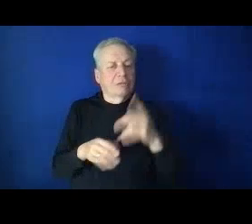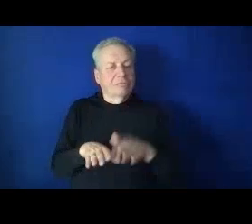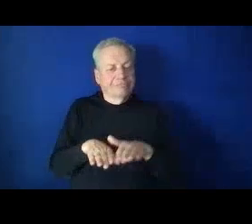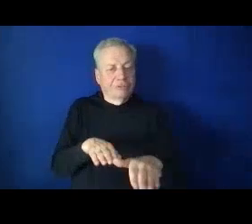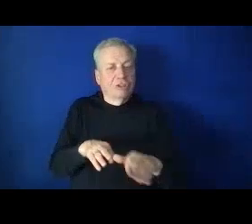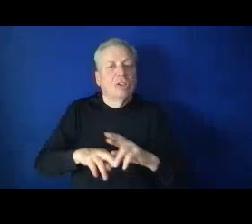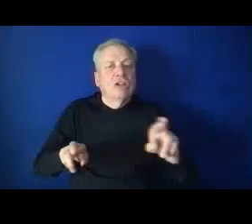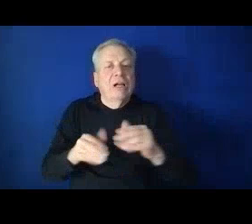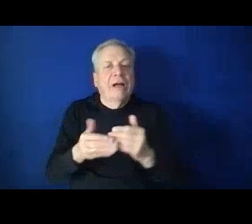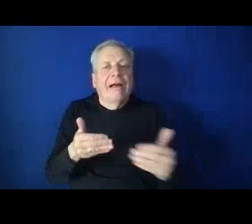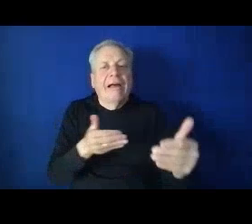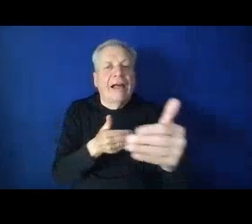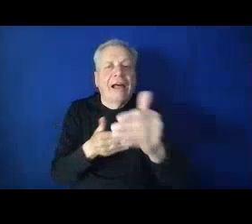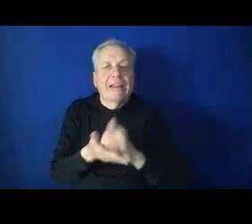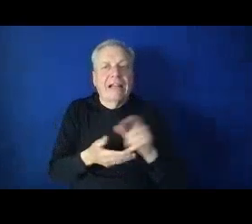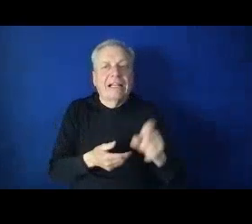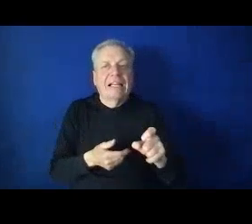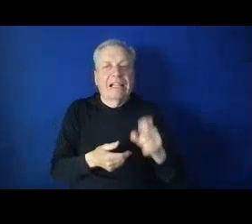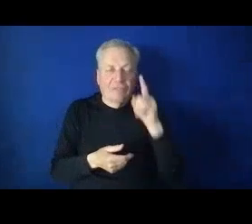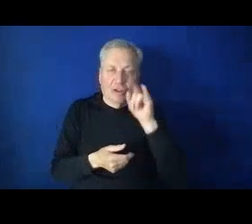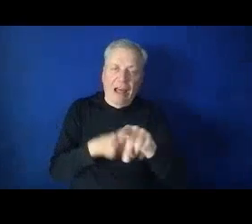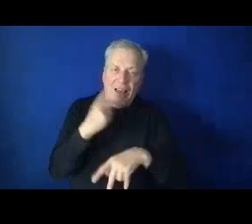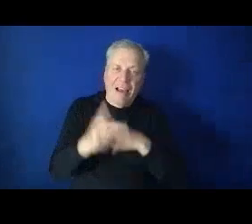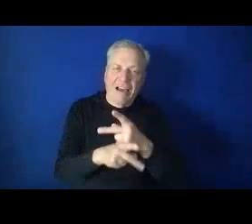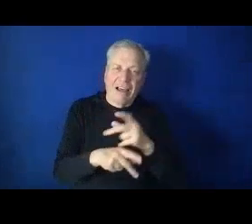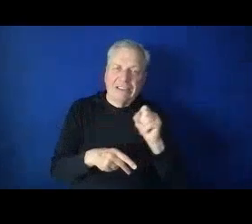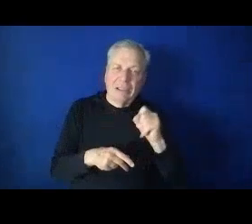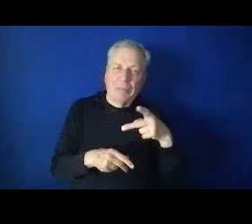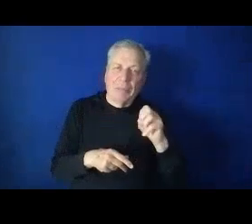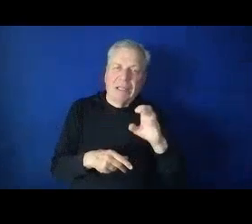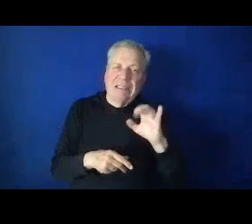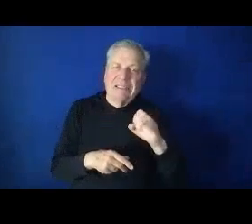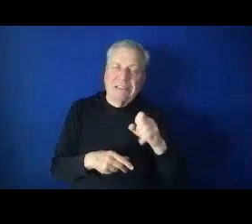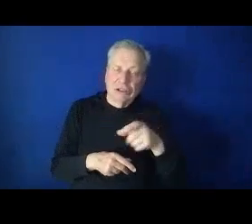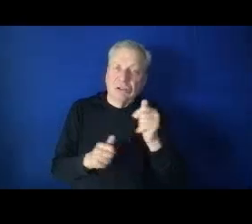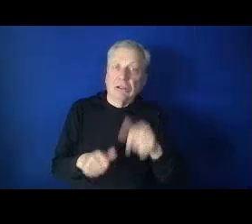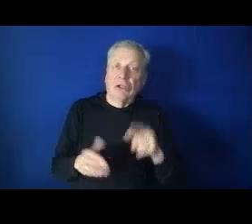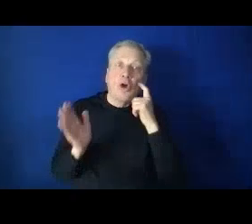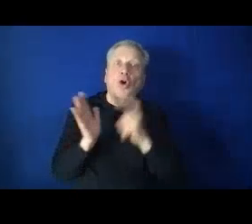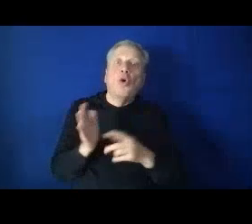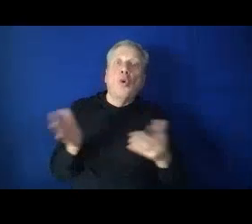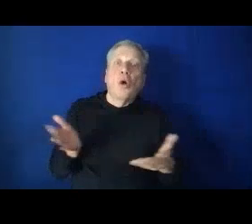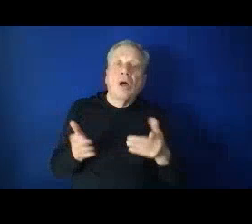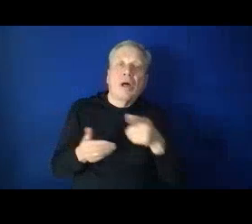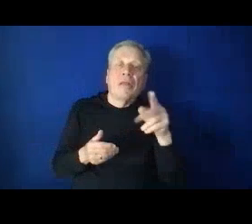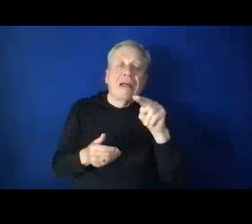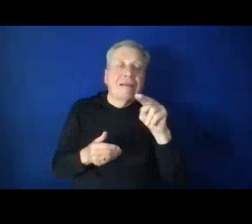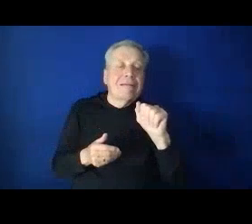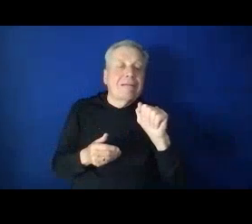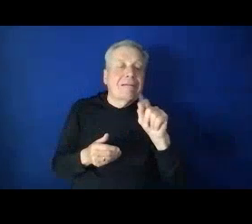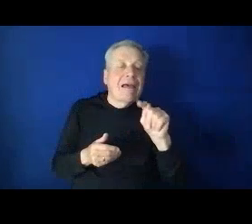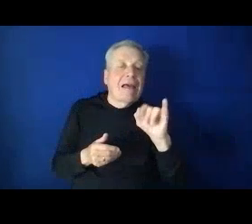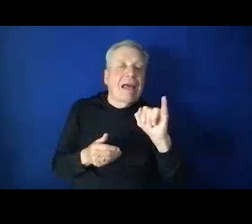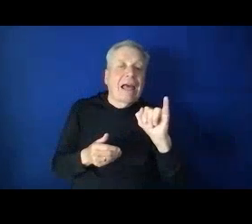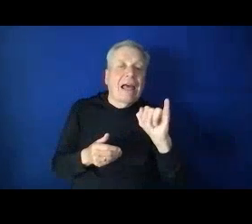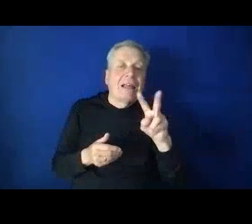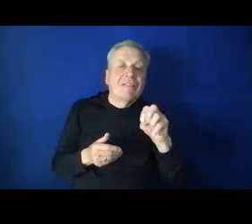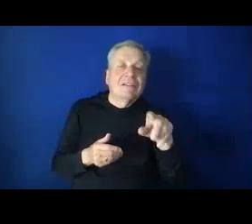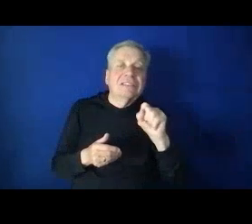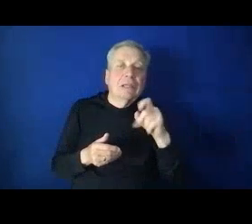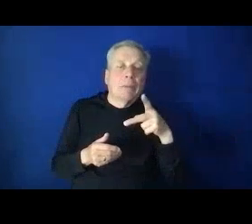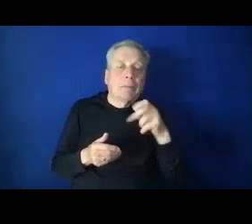the native species. So in this case, you can see that the native species on